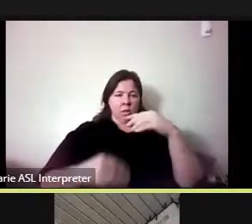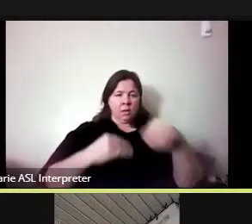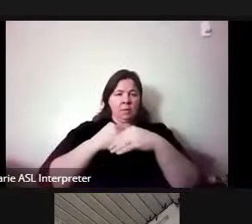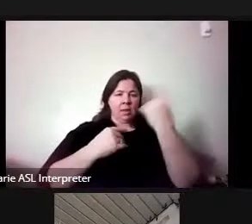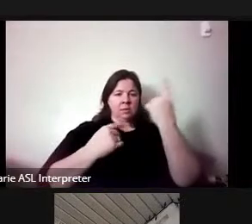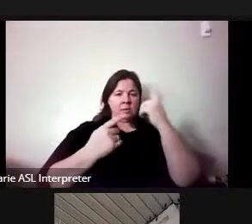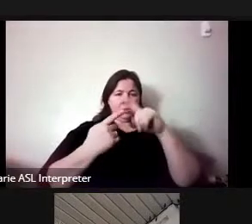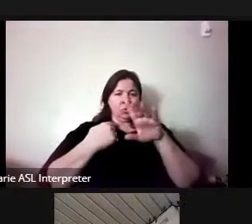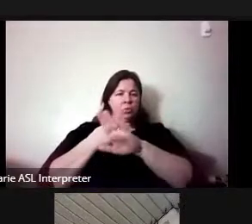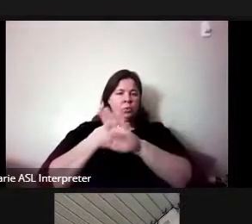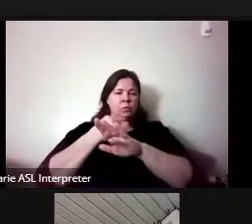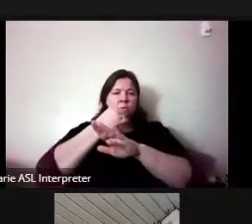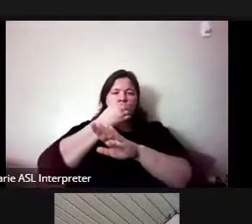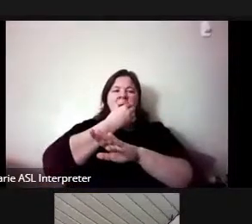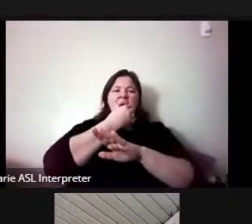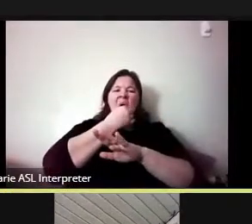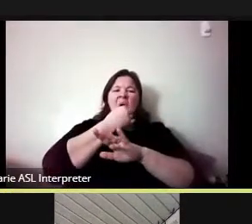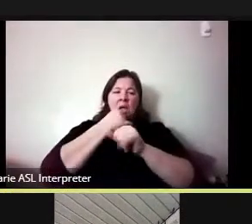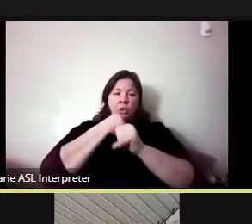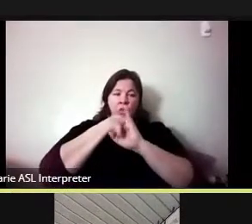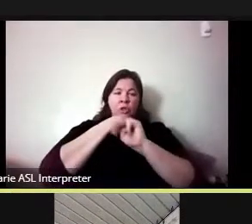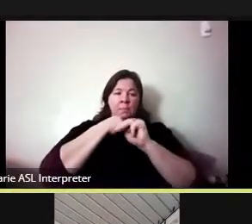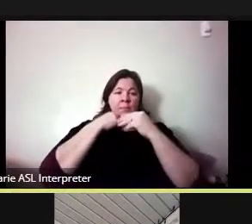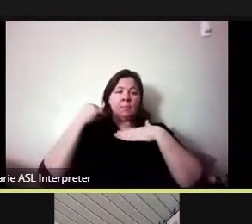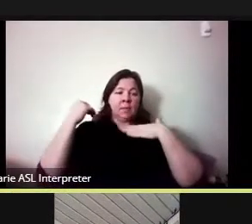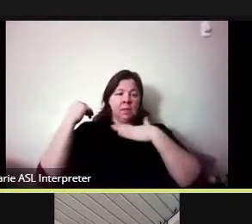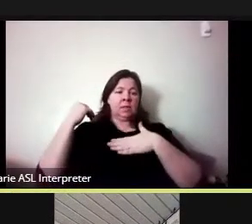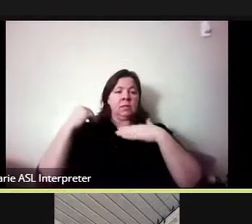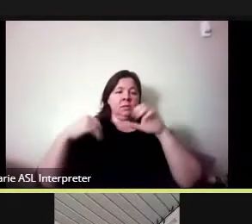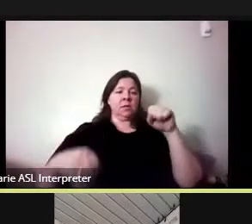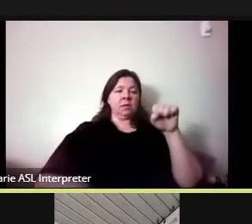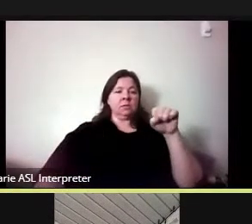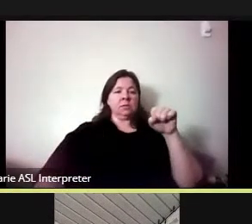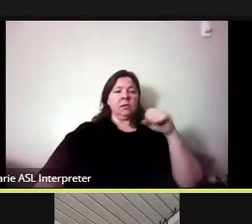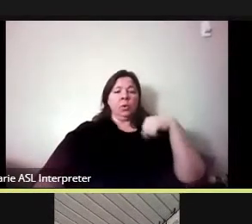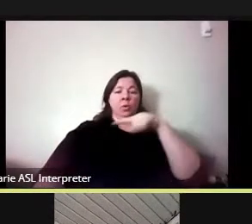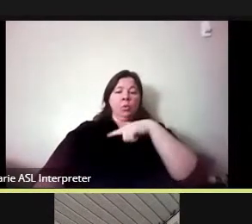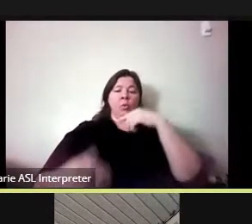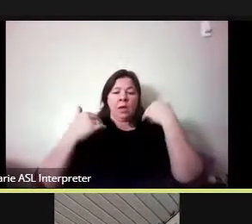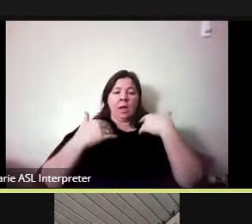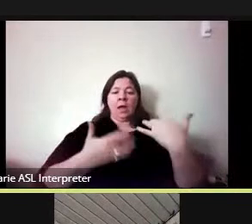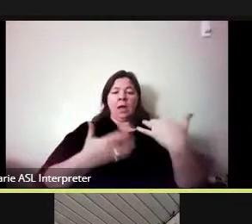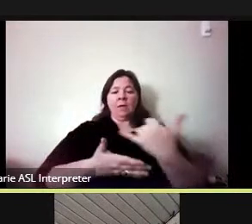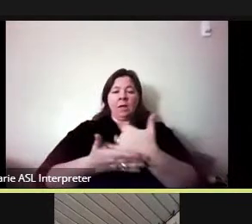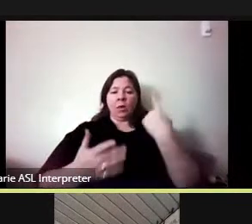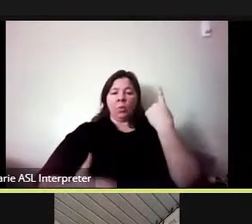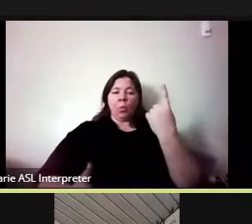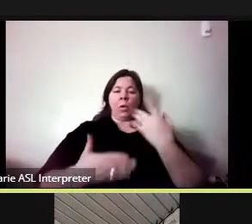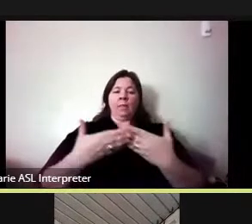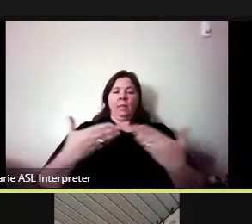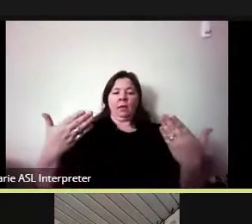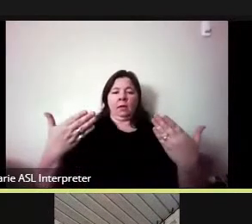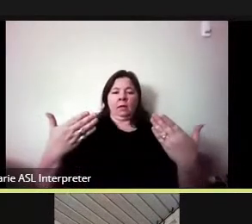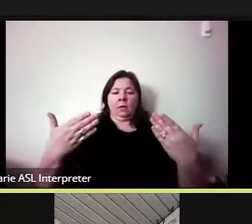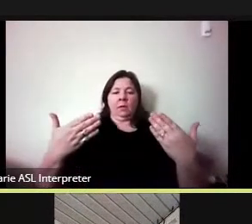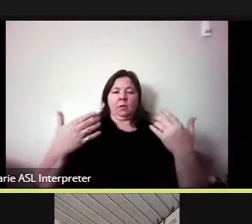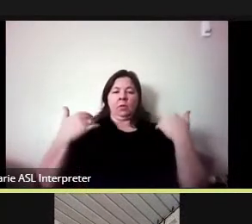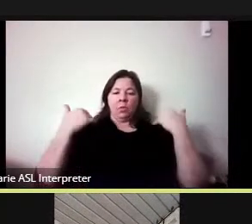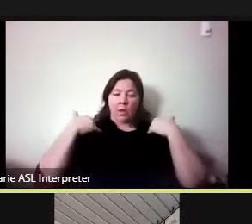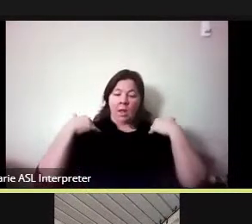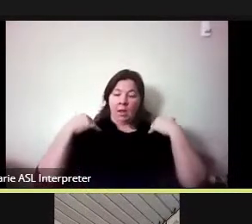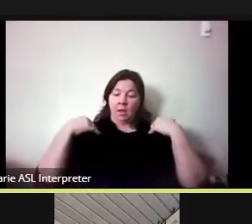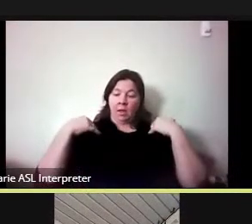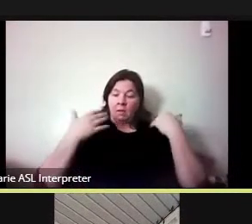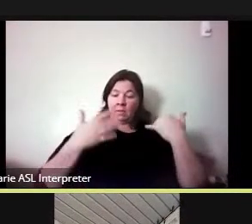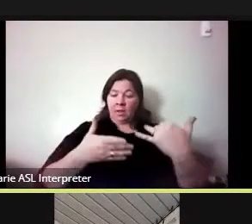that? Yes, Jim, please. Okay, Julie, we have collected on one thing. We have collected